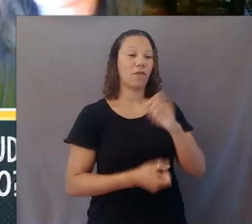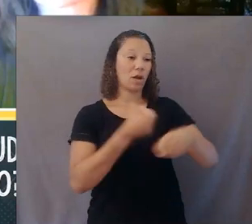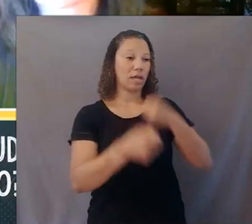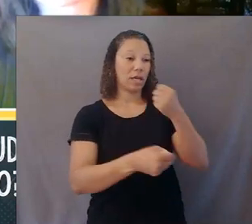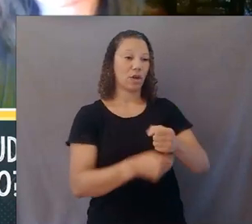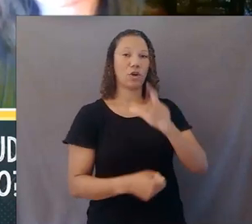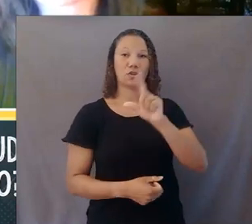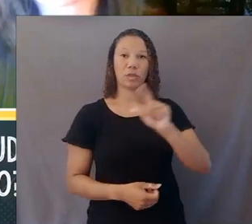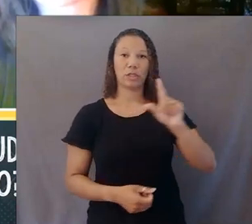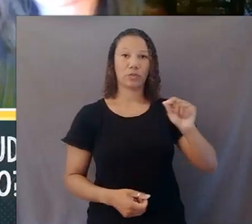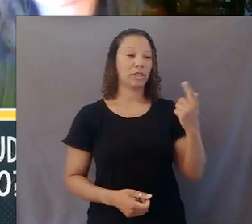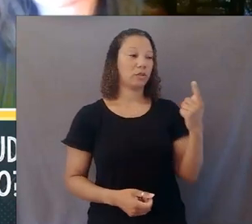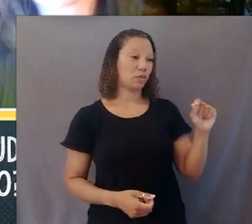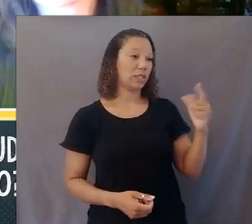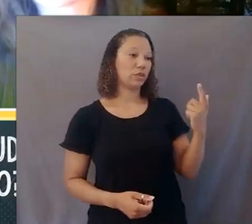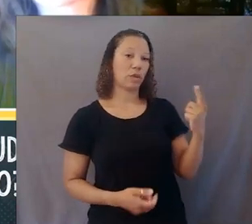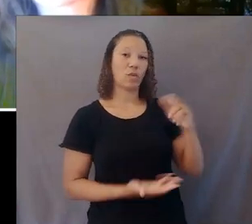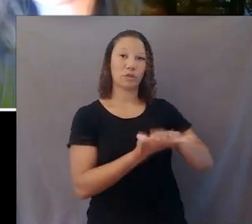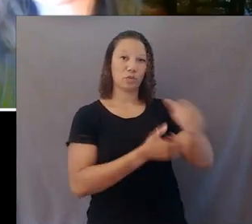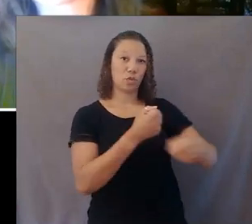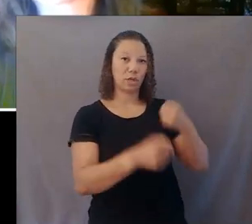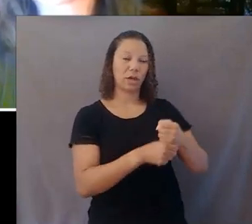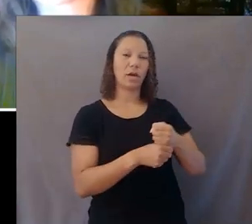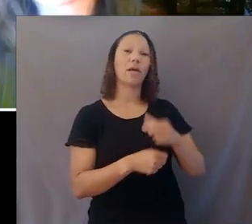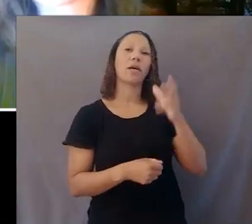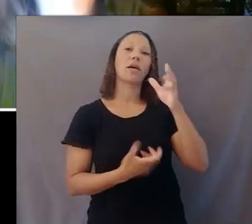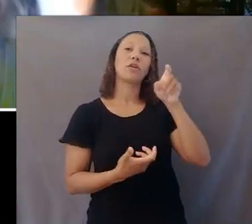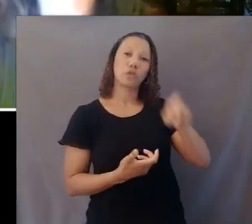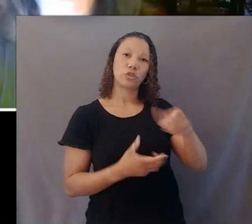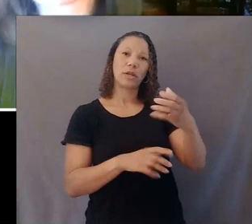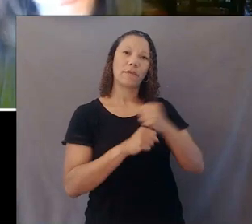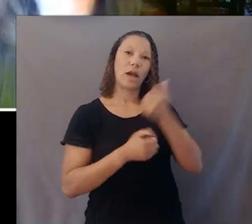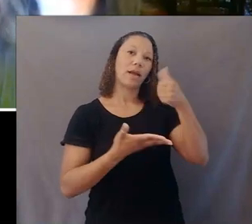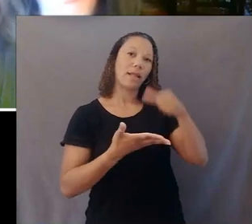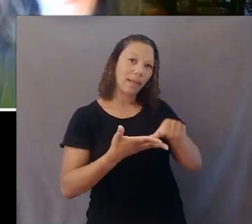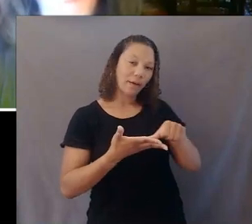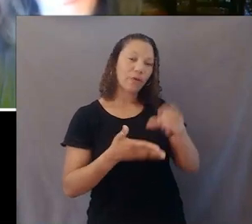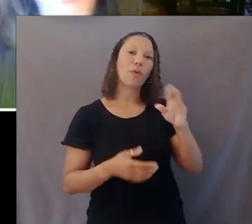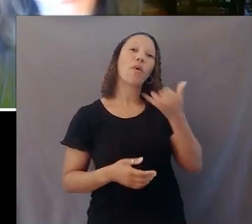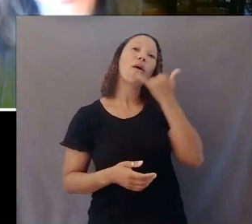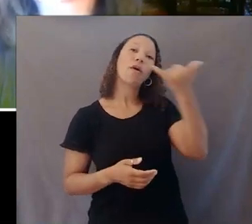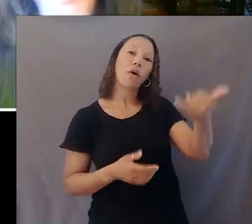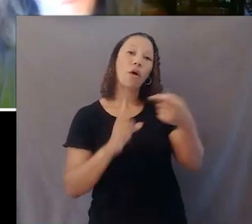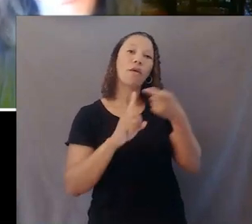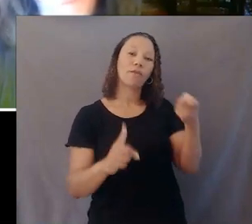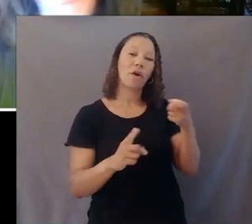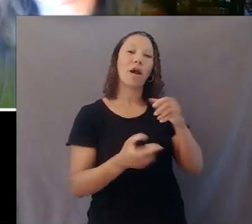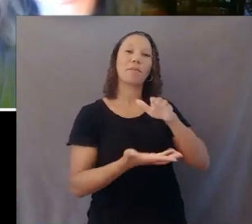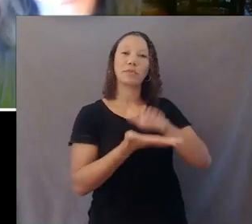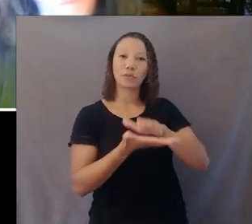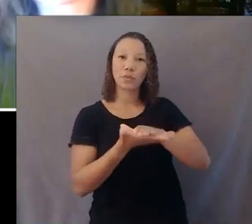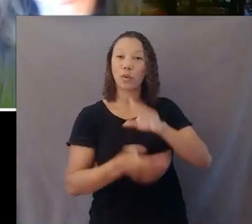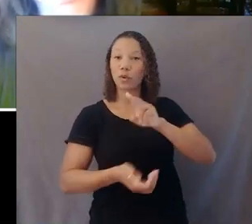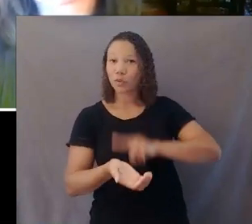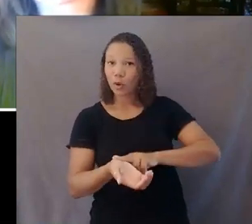school year, you should have received a letter, an email, or call from a school nurse or their school site. We may have